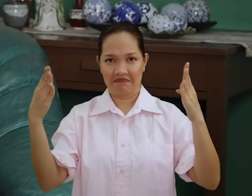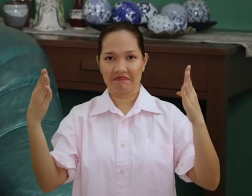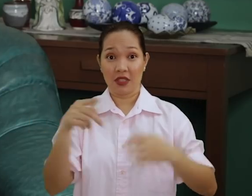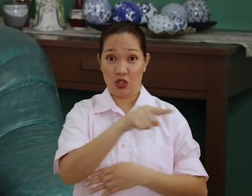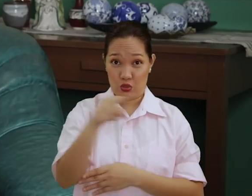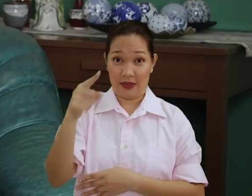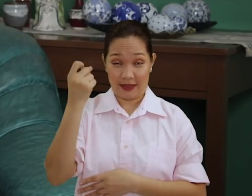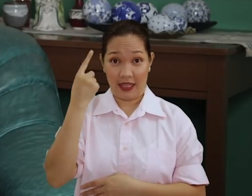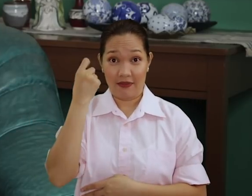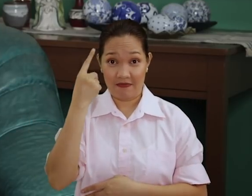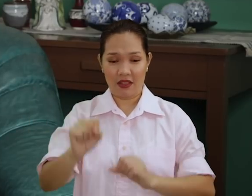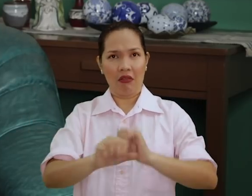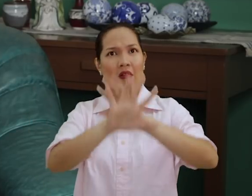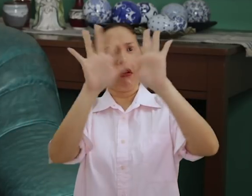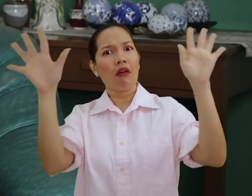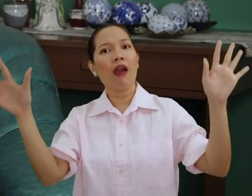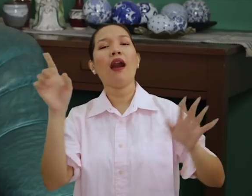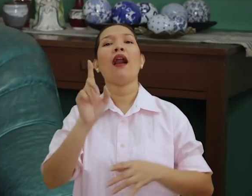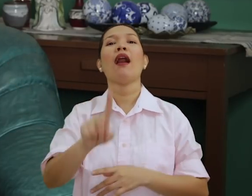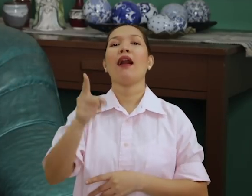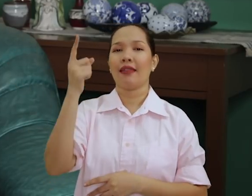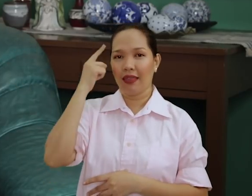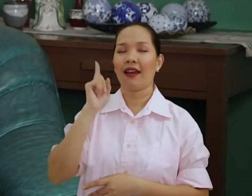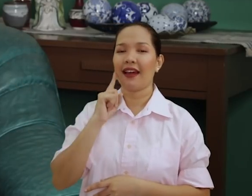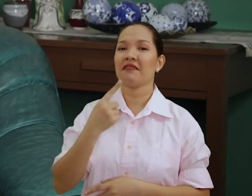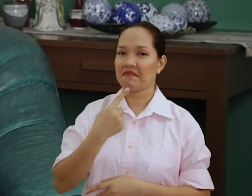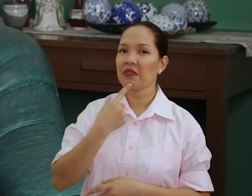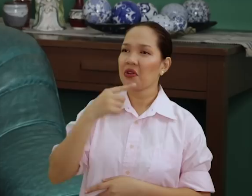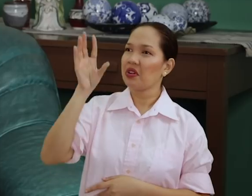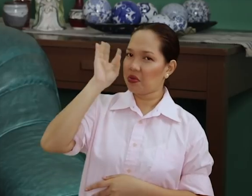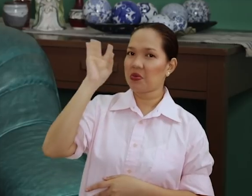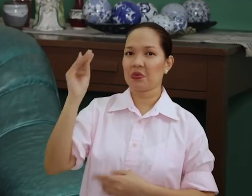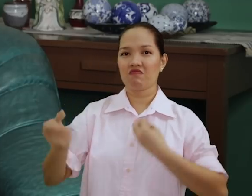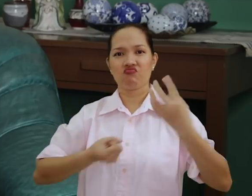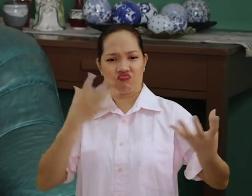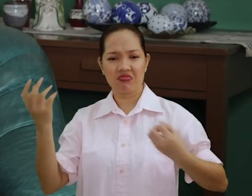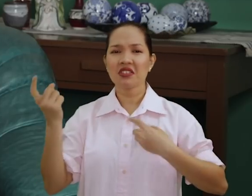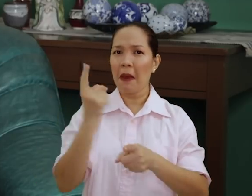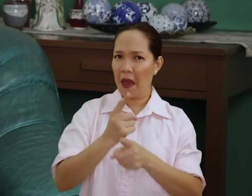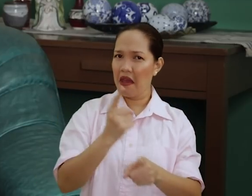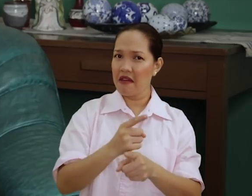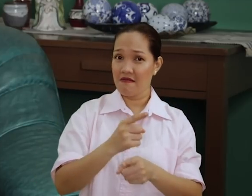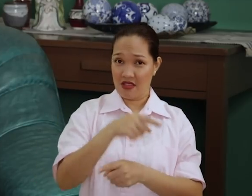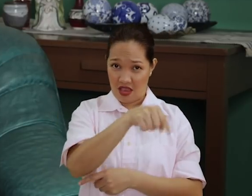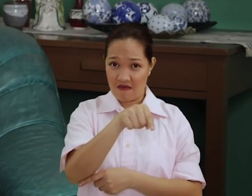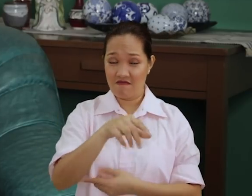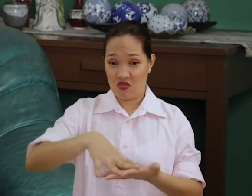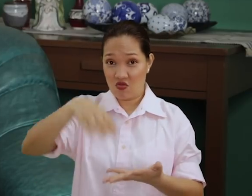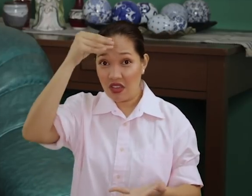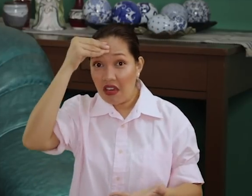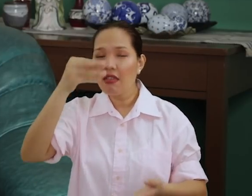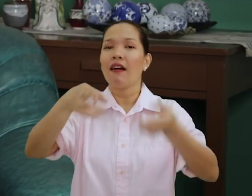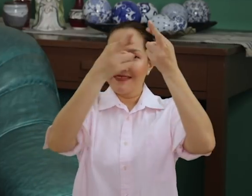express things. Then we will learn to respect, accept, and embrace